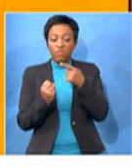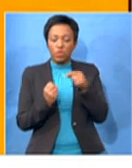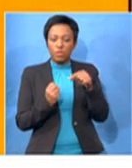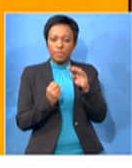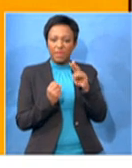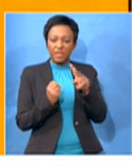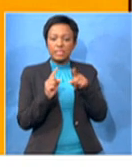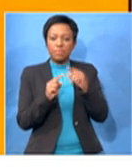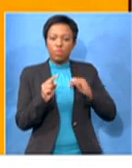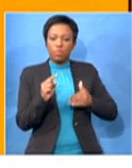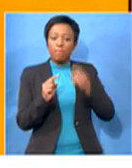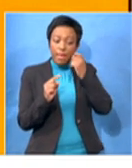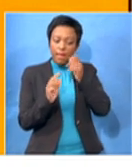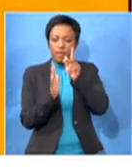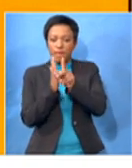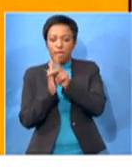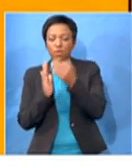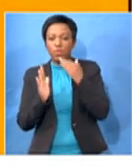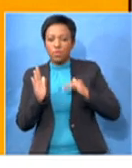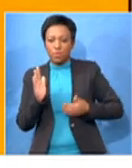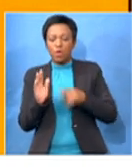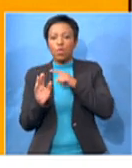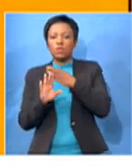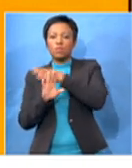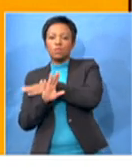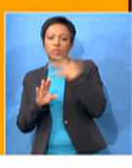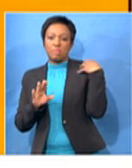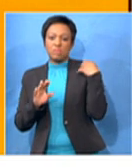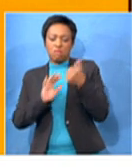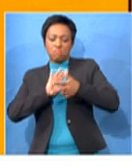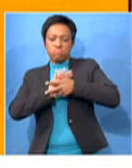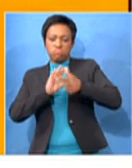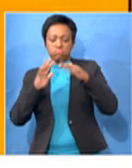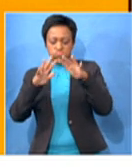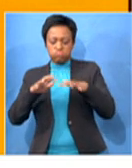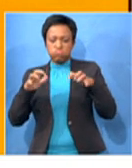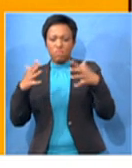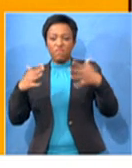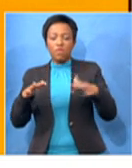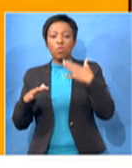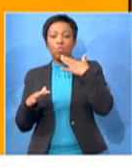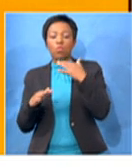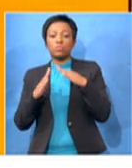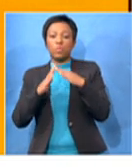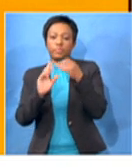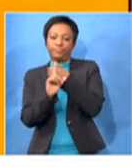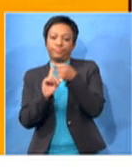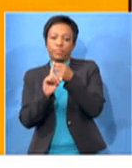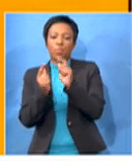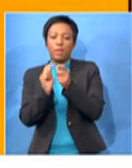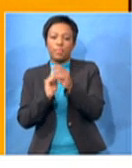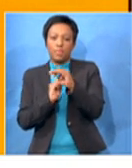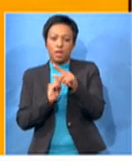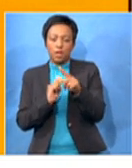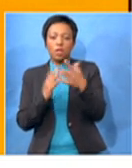femicide. Now, this was announced last week following the Cabinet's approval of the introduction of the Domestic Violence Amendment Bill, the Sexual Offences and Criminal